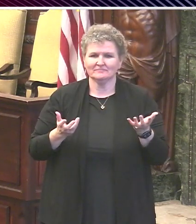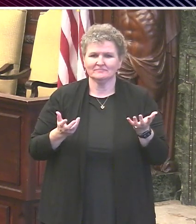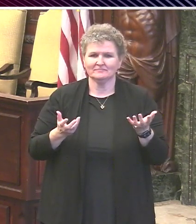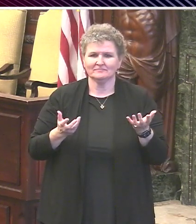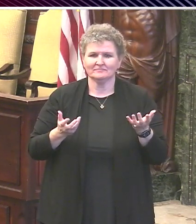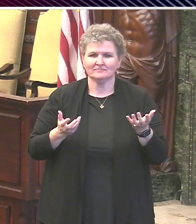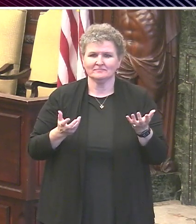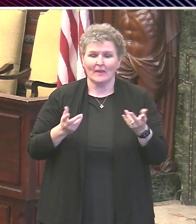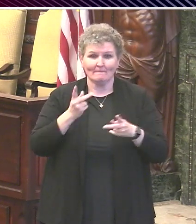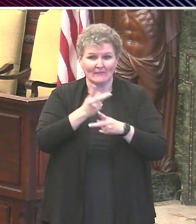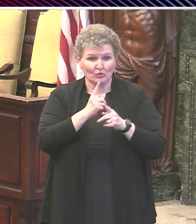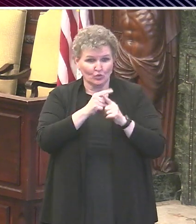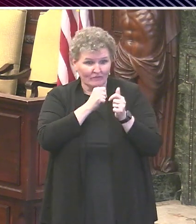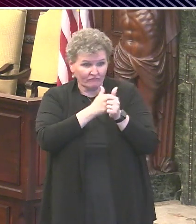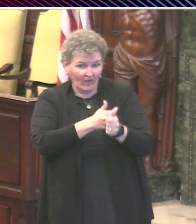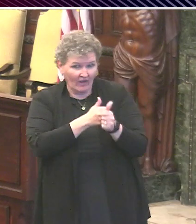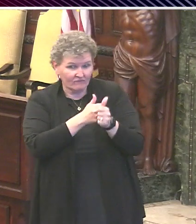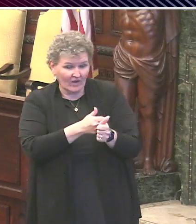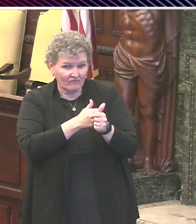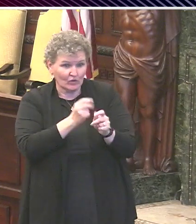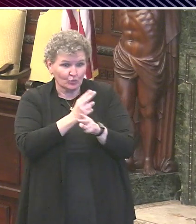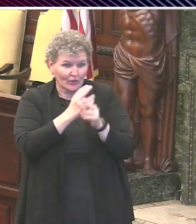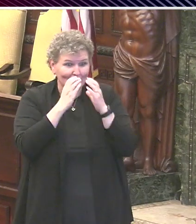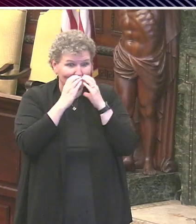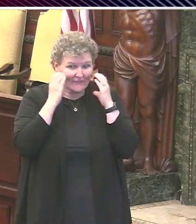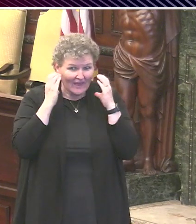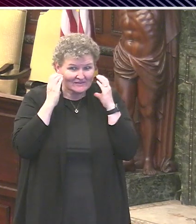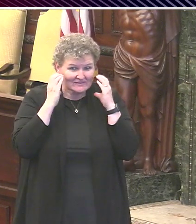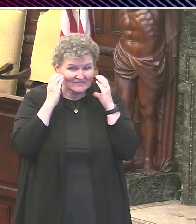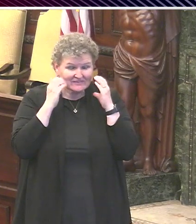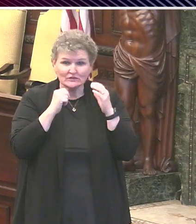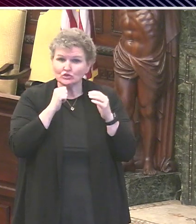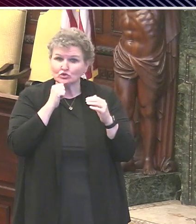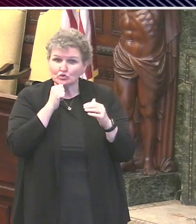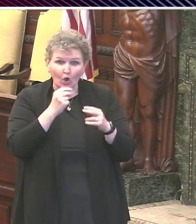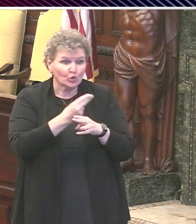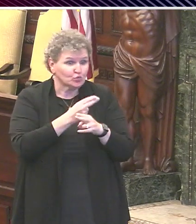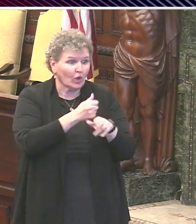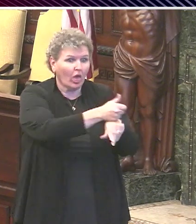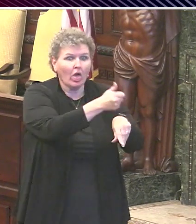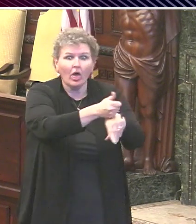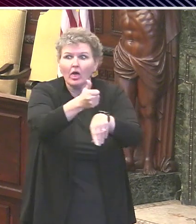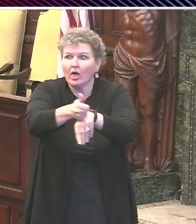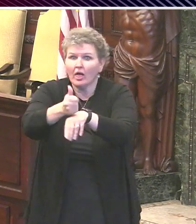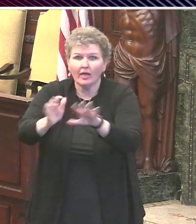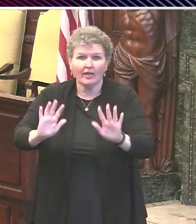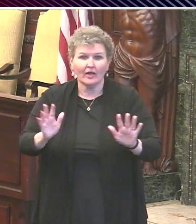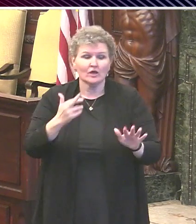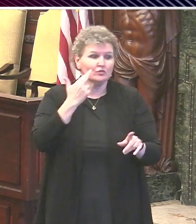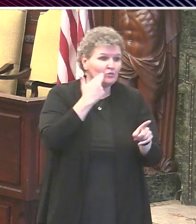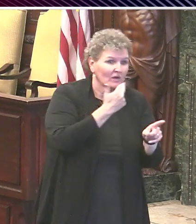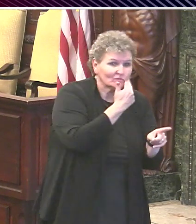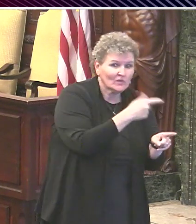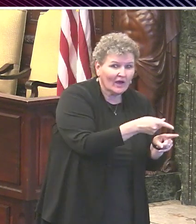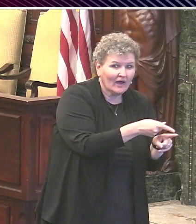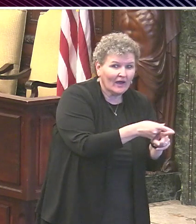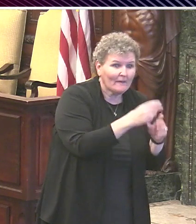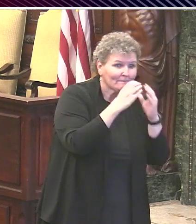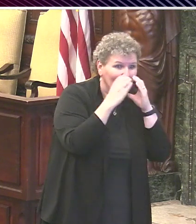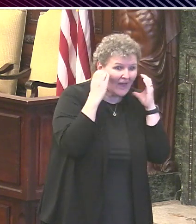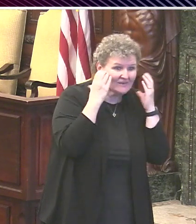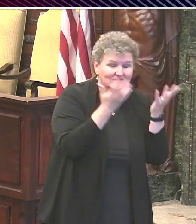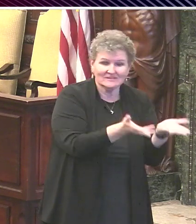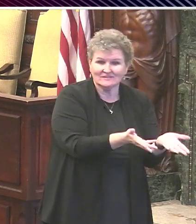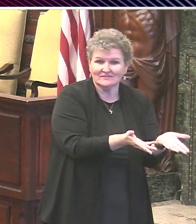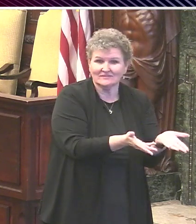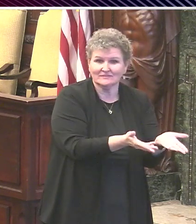gyms down. In restaurants, people cannot be wearing masks. I'm still far more worried about the restaurants that are open